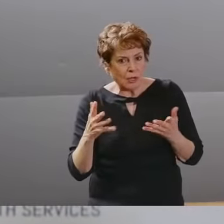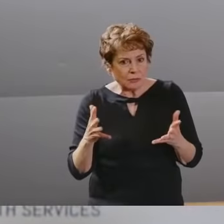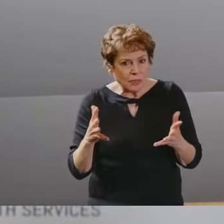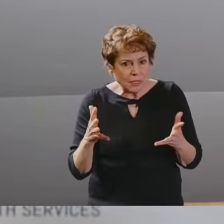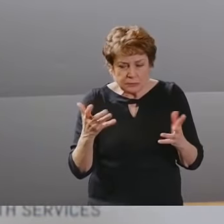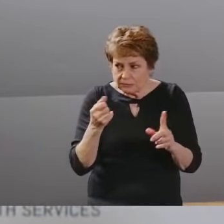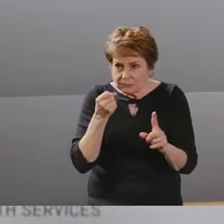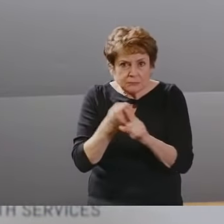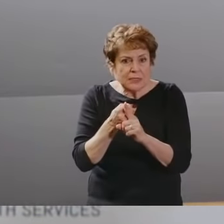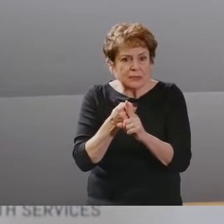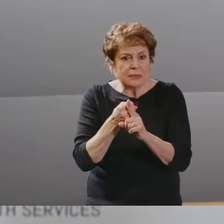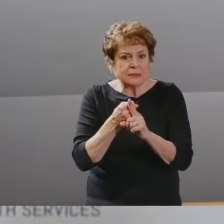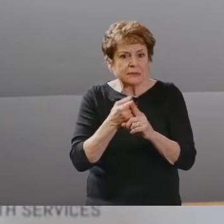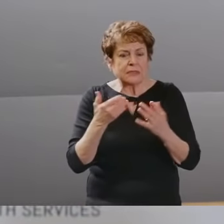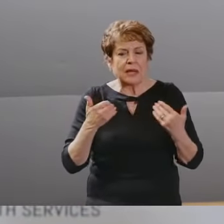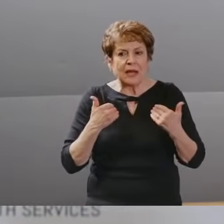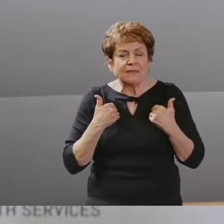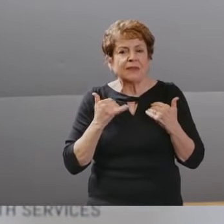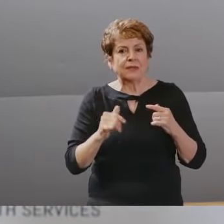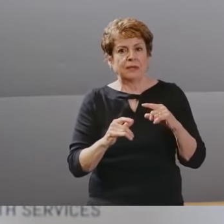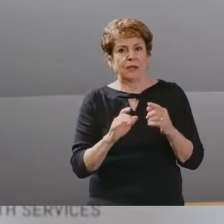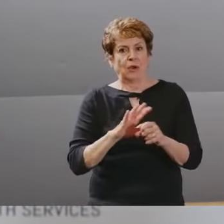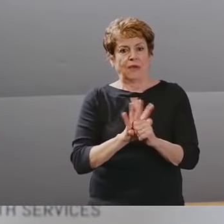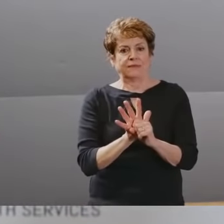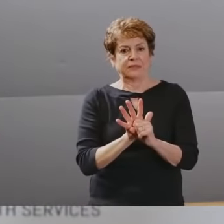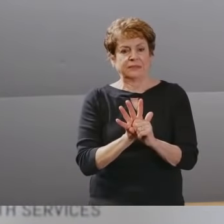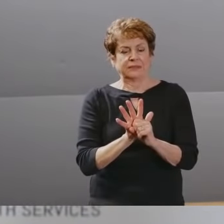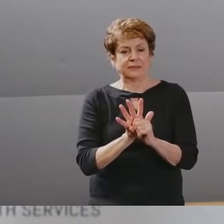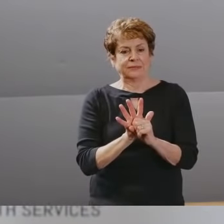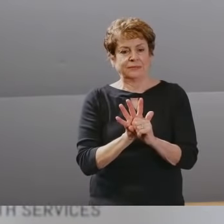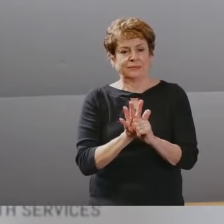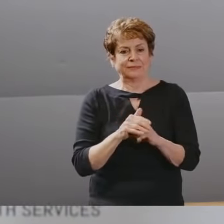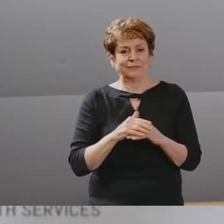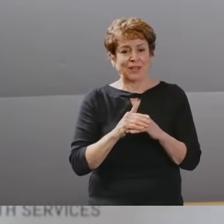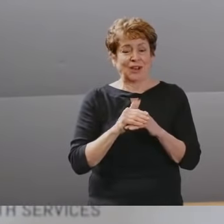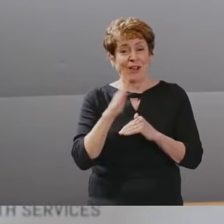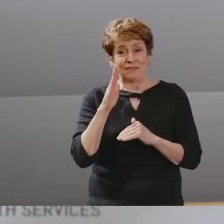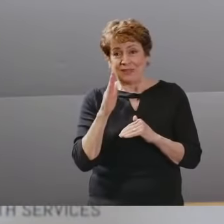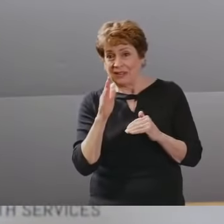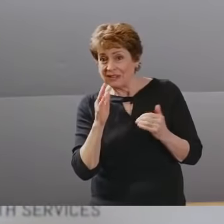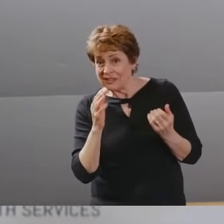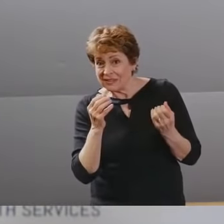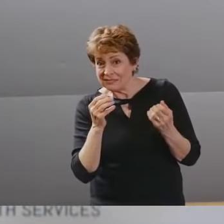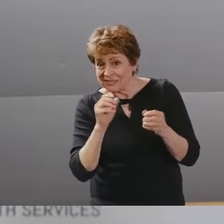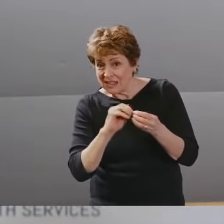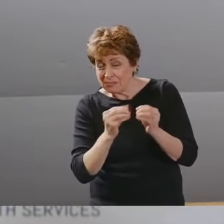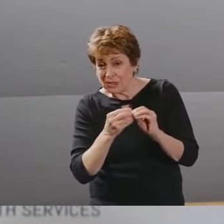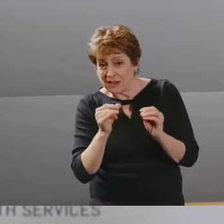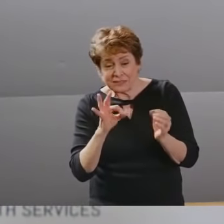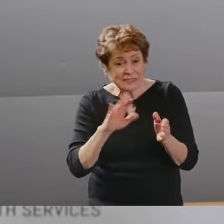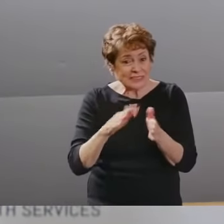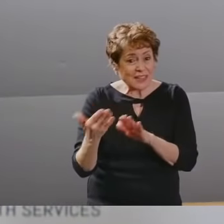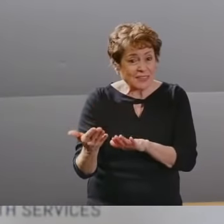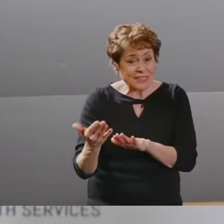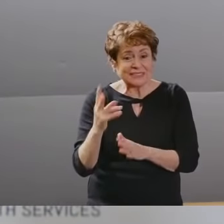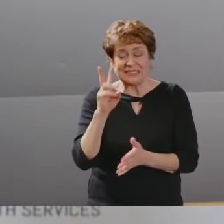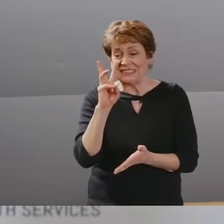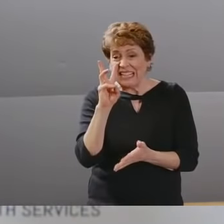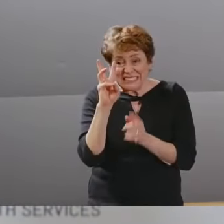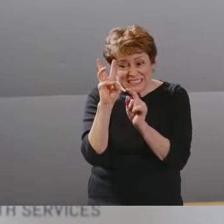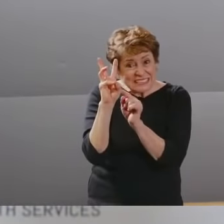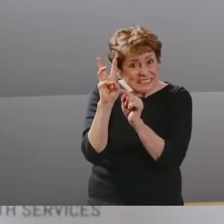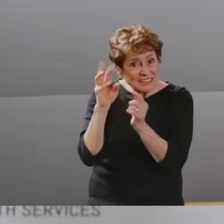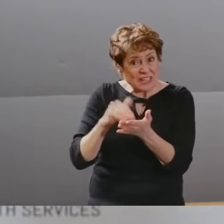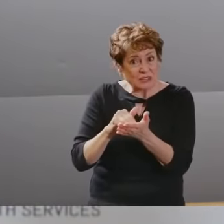6,365 Arizonans to COVID. Last week, the week of November 8th, all but 2 counties had a percent positivity